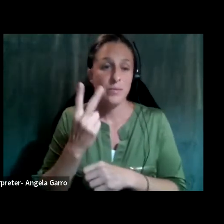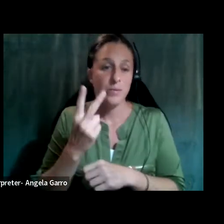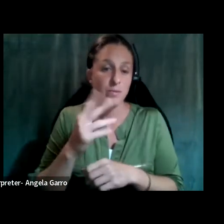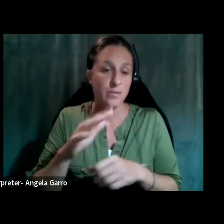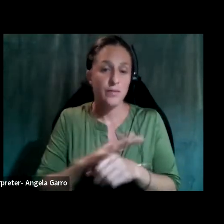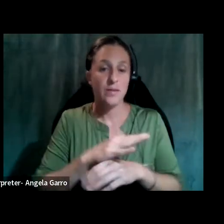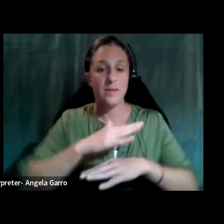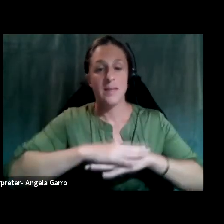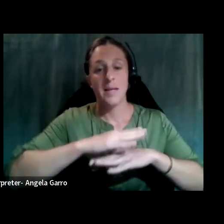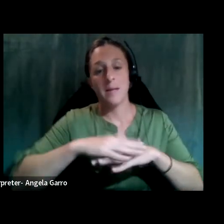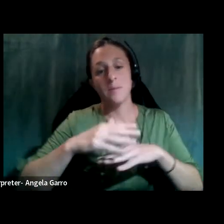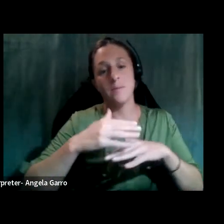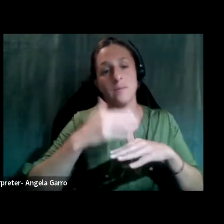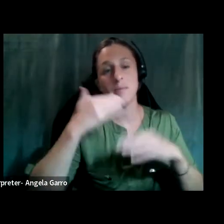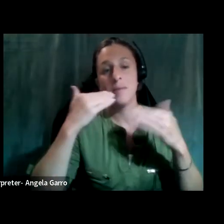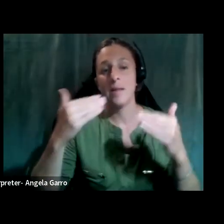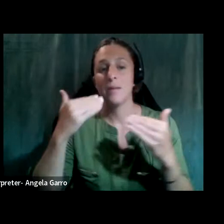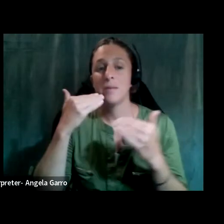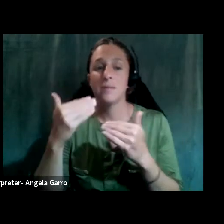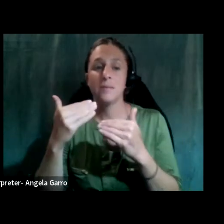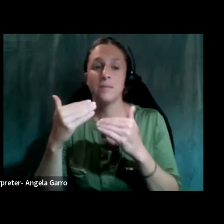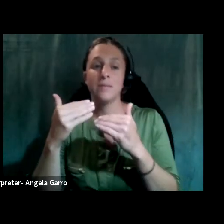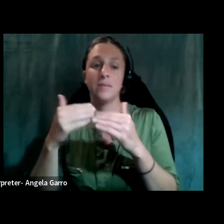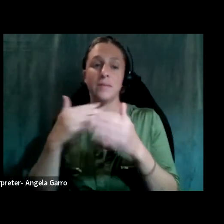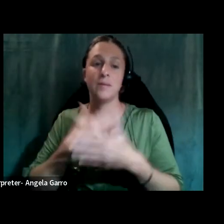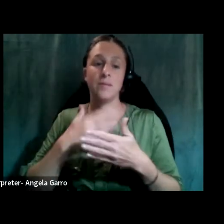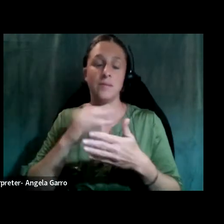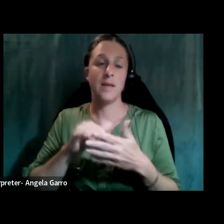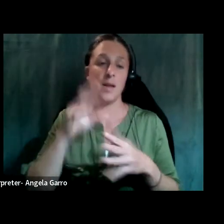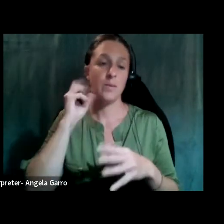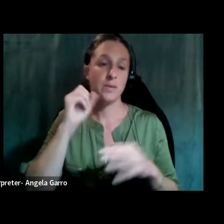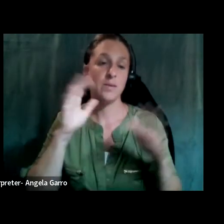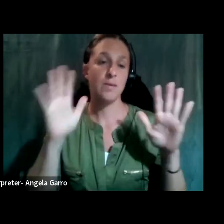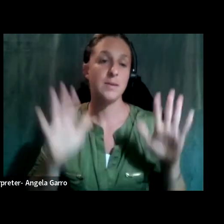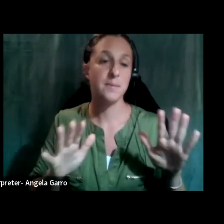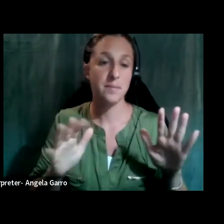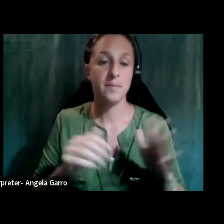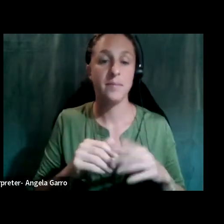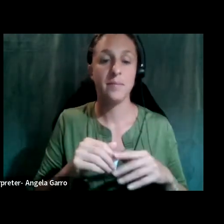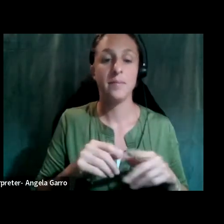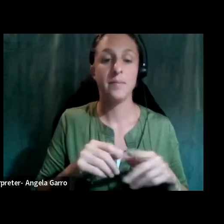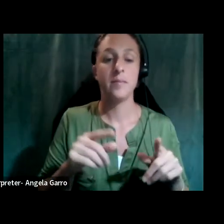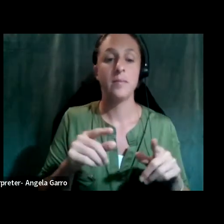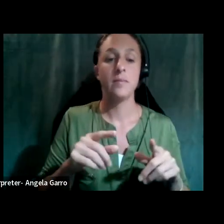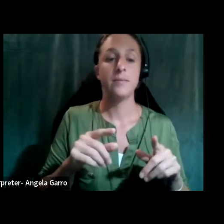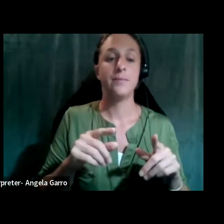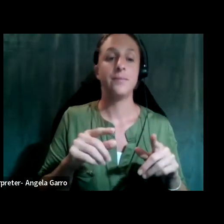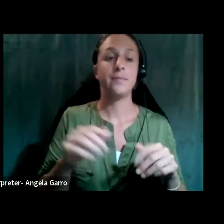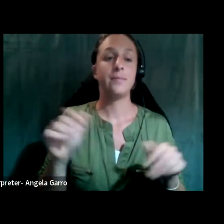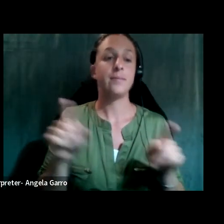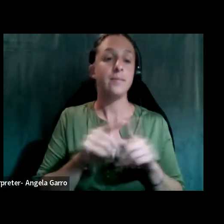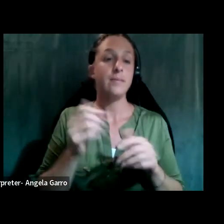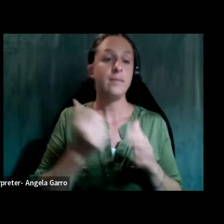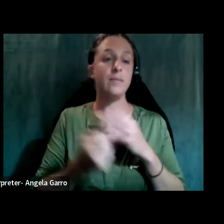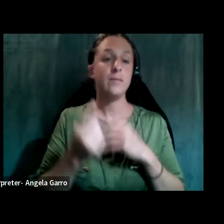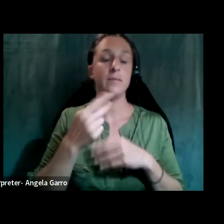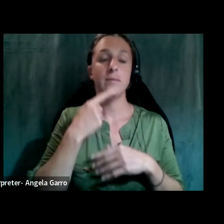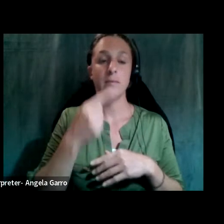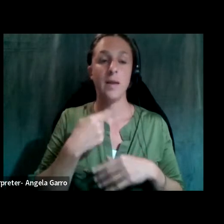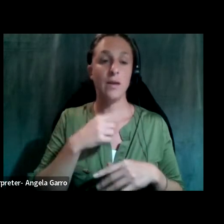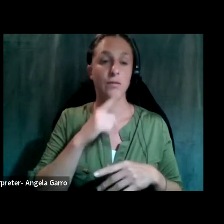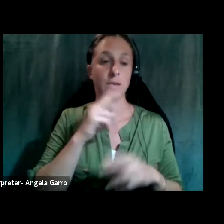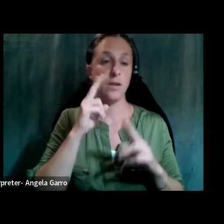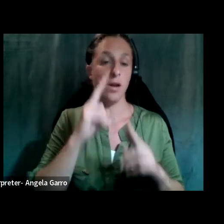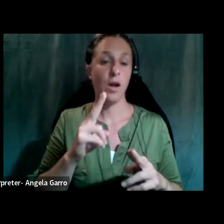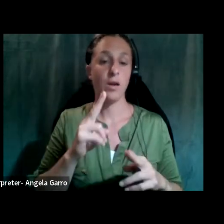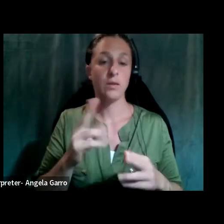So thank you. Appreciate it. That was awesome. As everyone said, I was really honored to be part of Middle